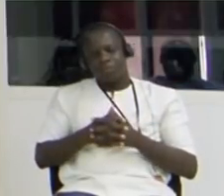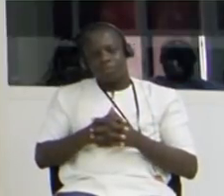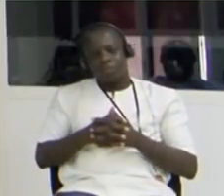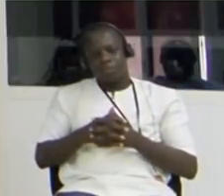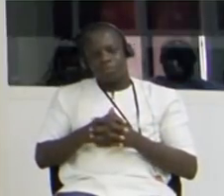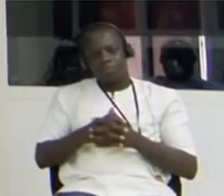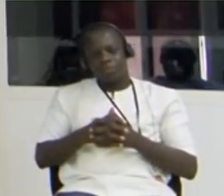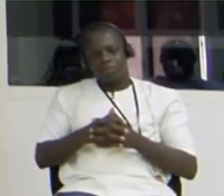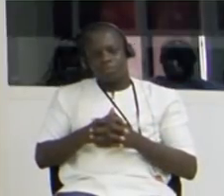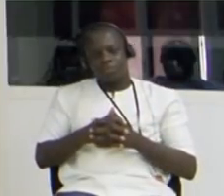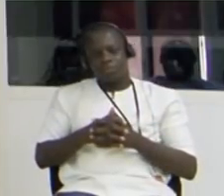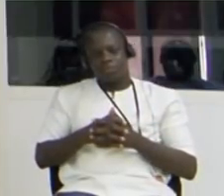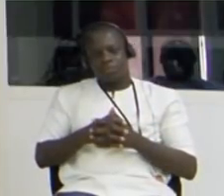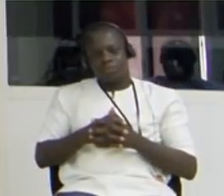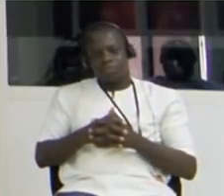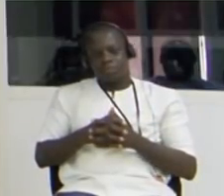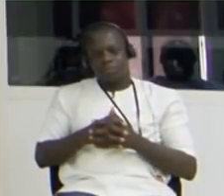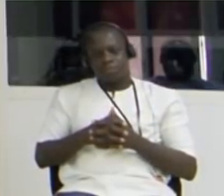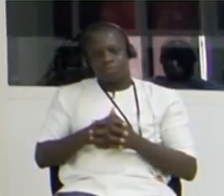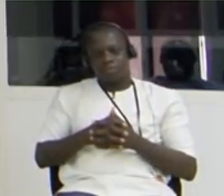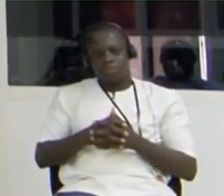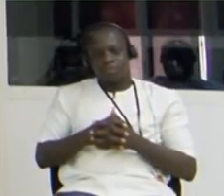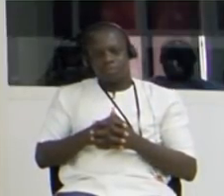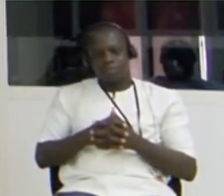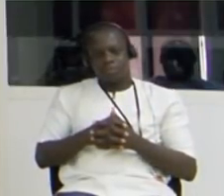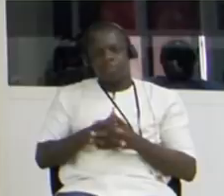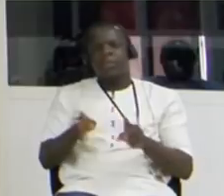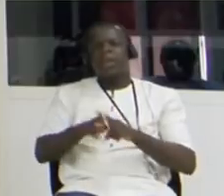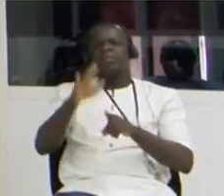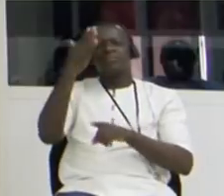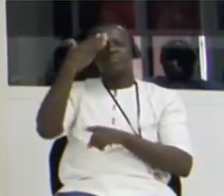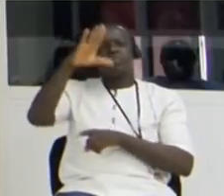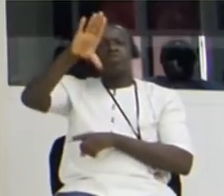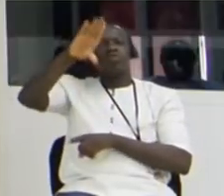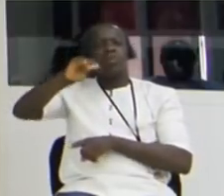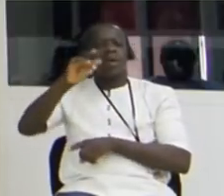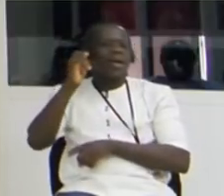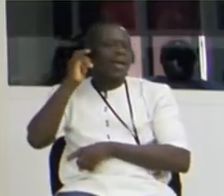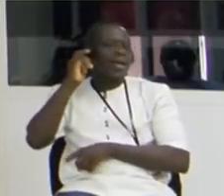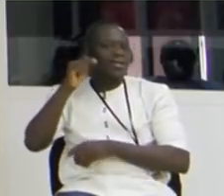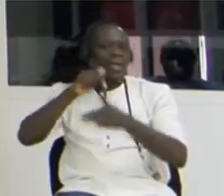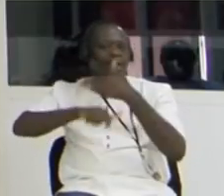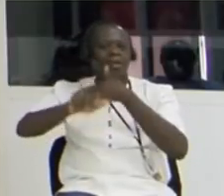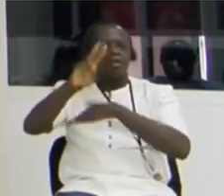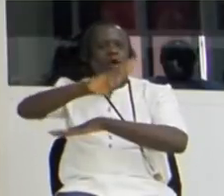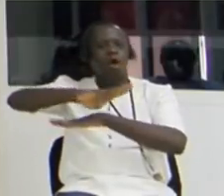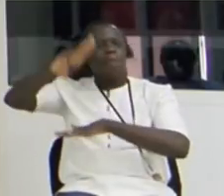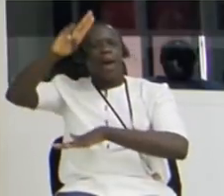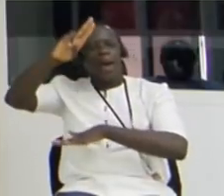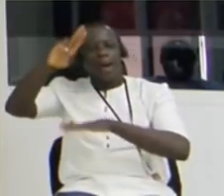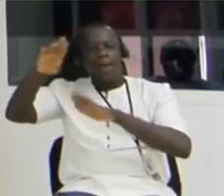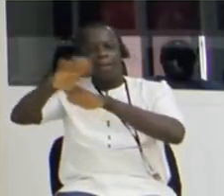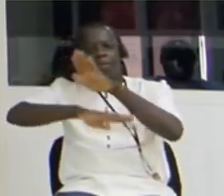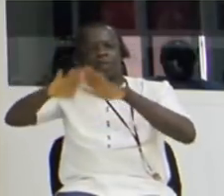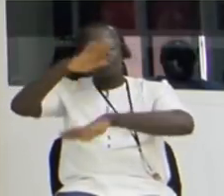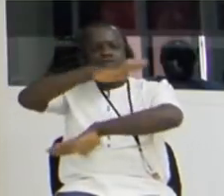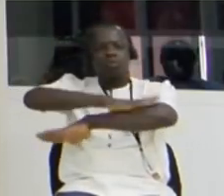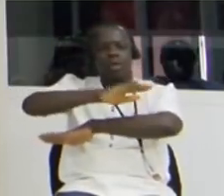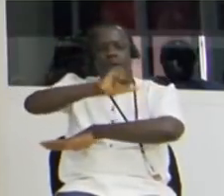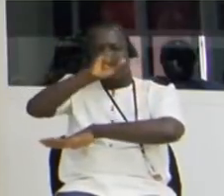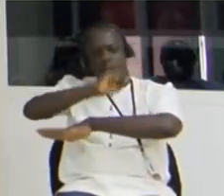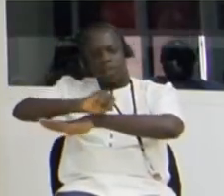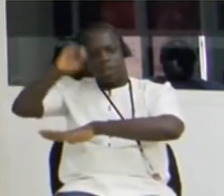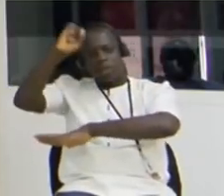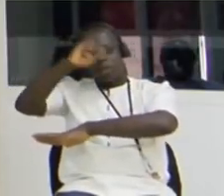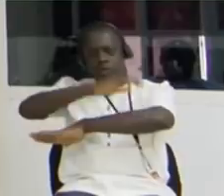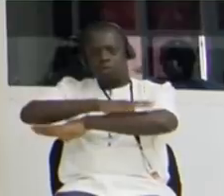because it has to deal with girls in the upper basic and senior secondary, the Ministry of Basic and Secondary Education has